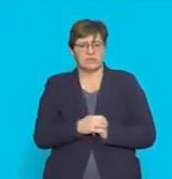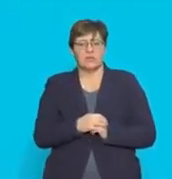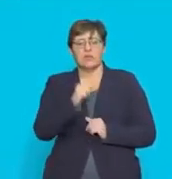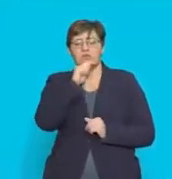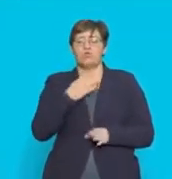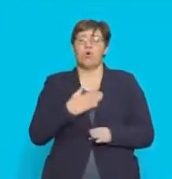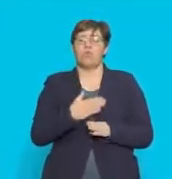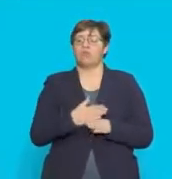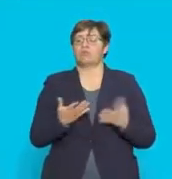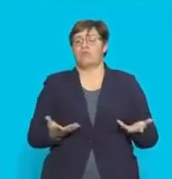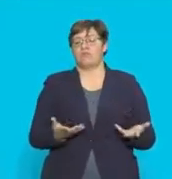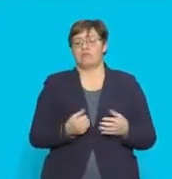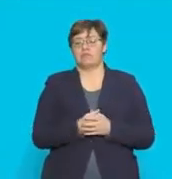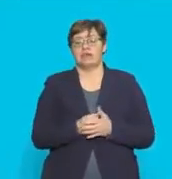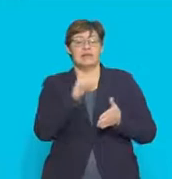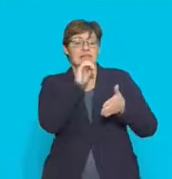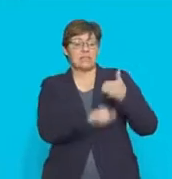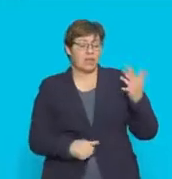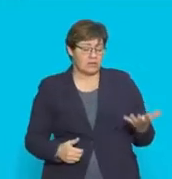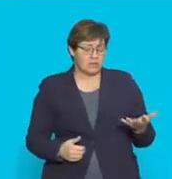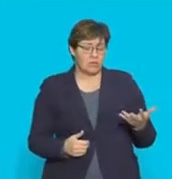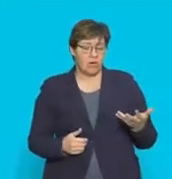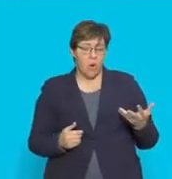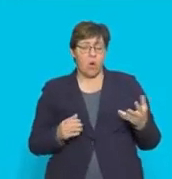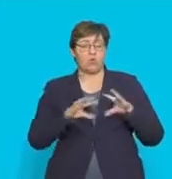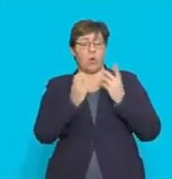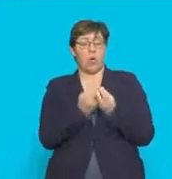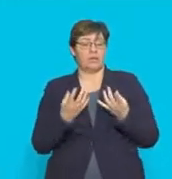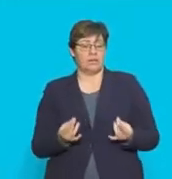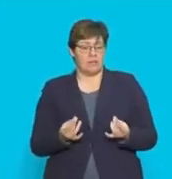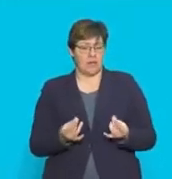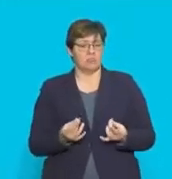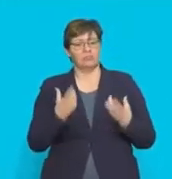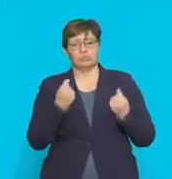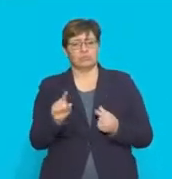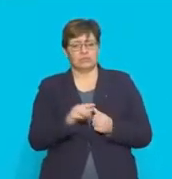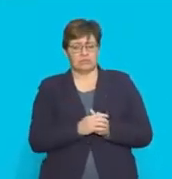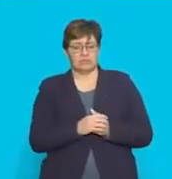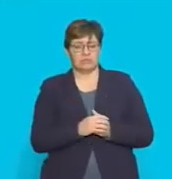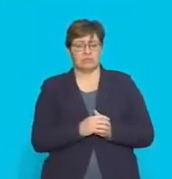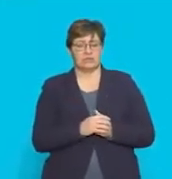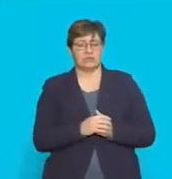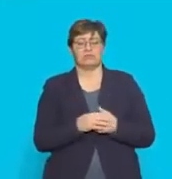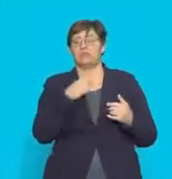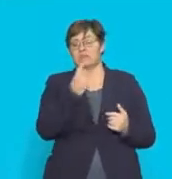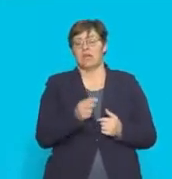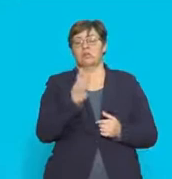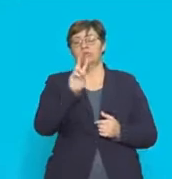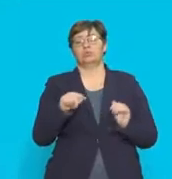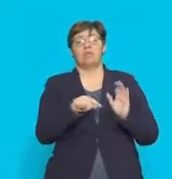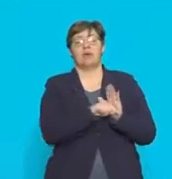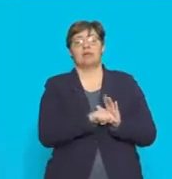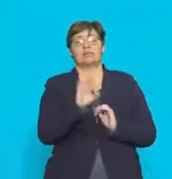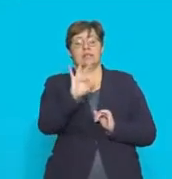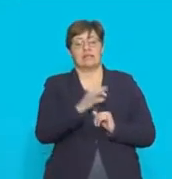of subtraction on whole numbers, what will that do? So for example, if I say 2 minus 3,